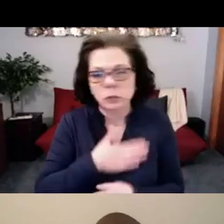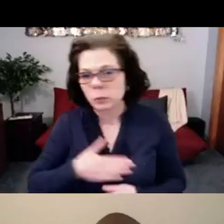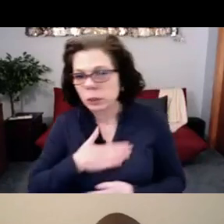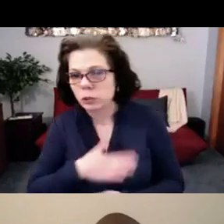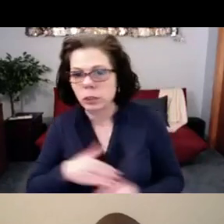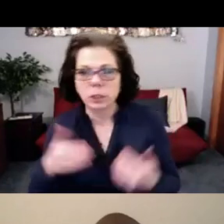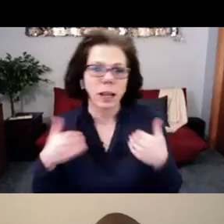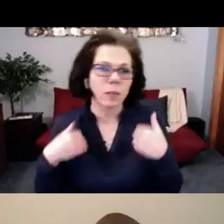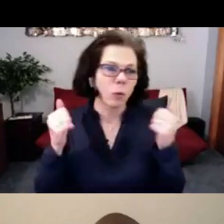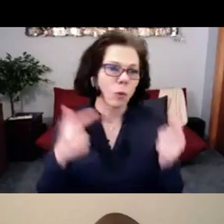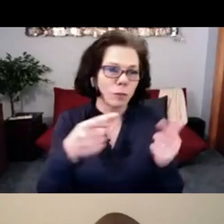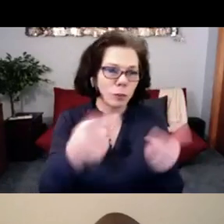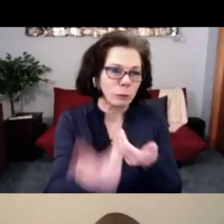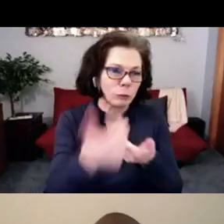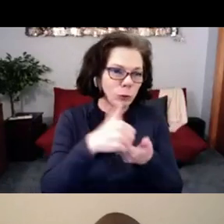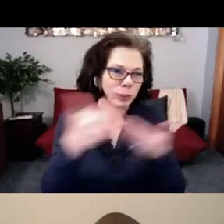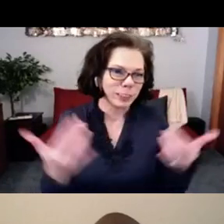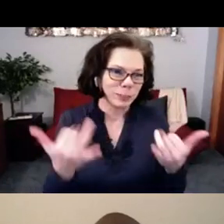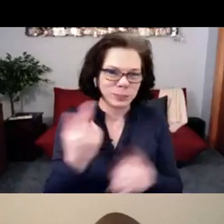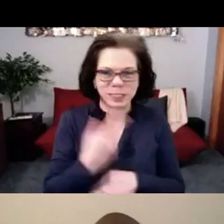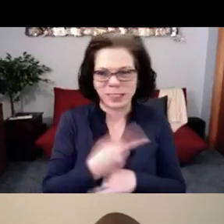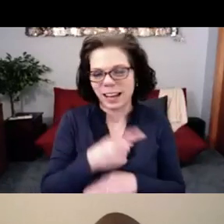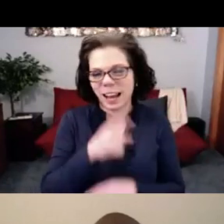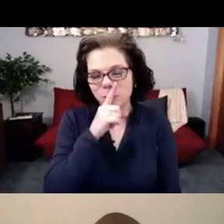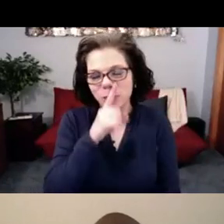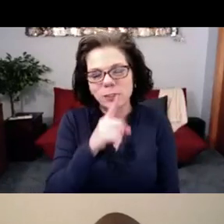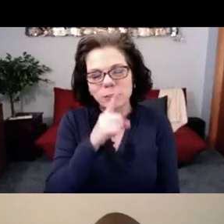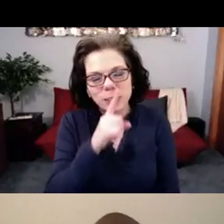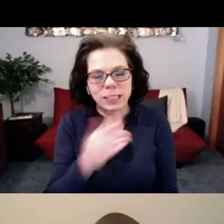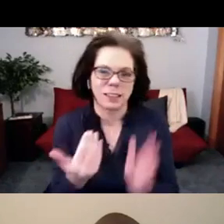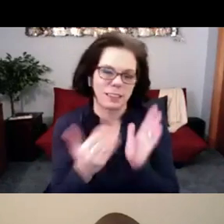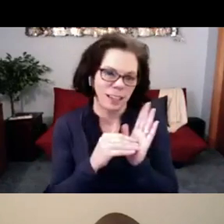you, and really, again,